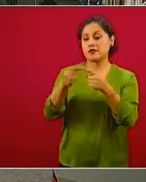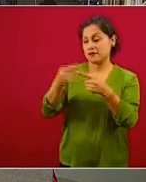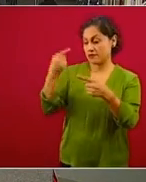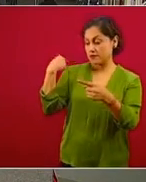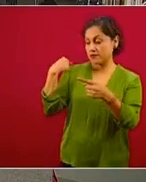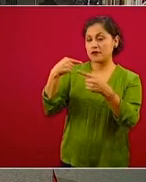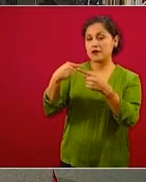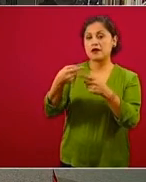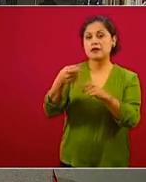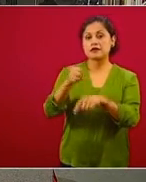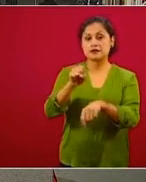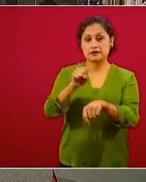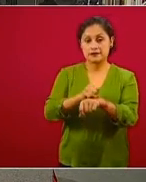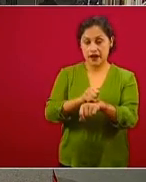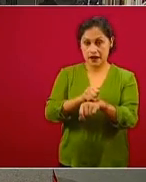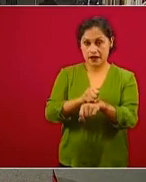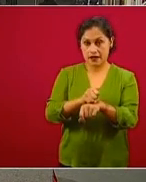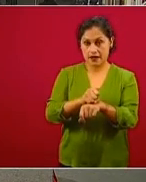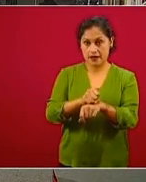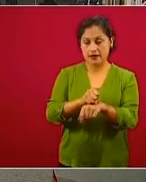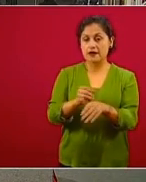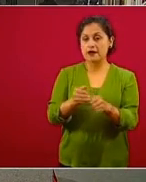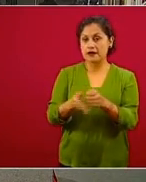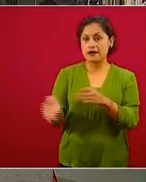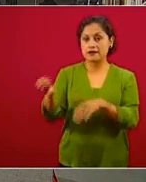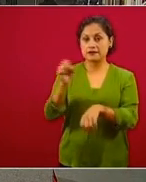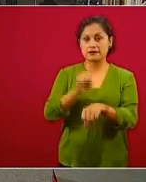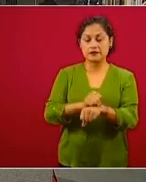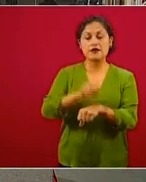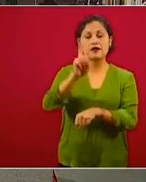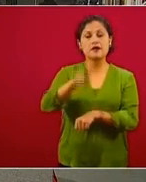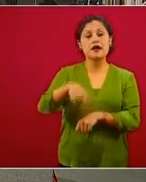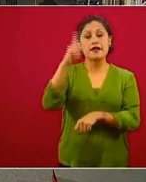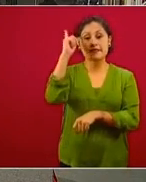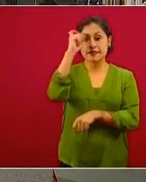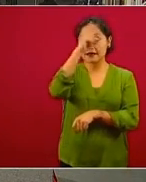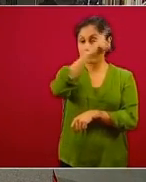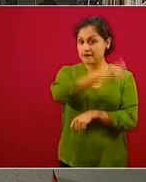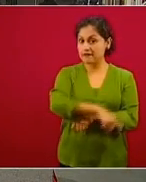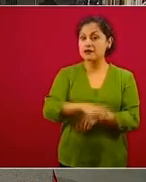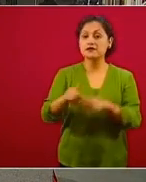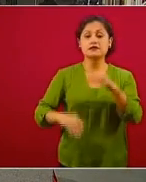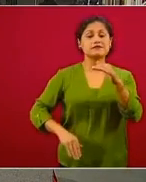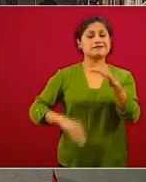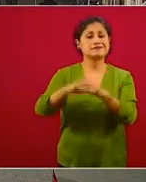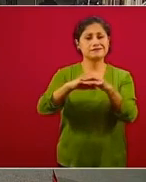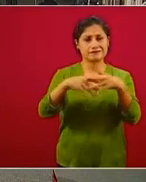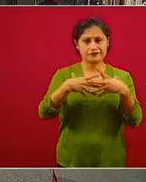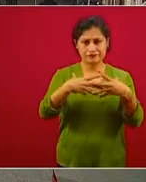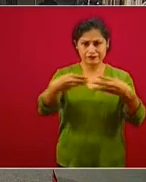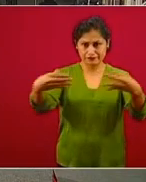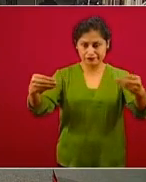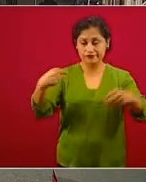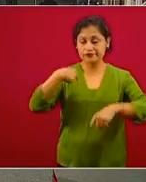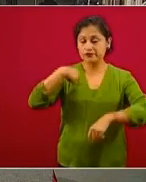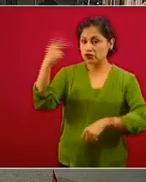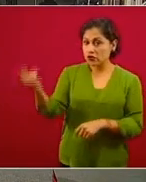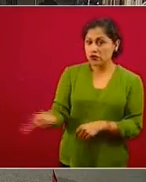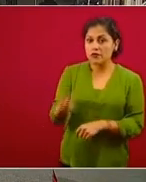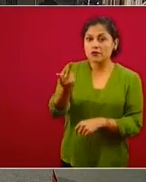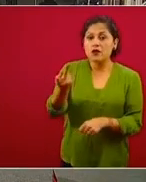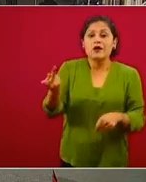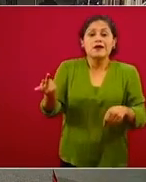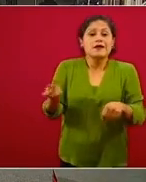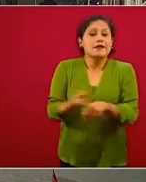es week muy difícil. has been very Viene el difficult, pico más alto de and we are contagios. Quiero about saber, to por reach favor, the doctor, peak ¿qué va a regarding, pasar, we're about